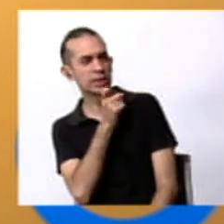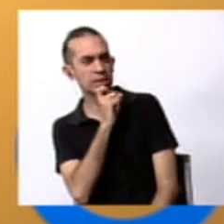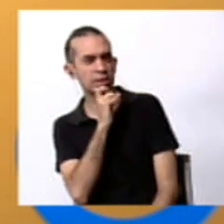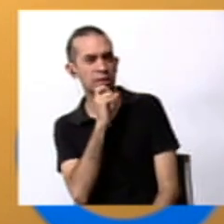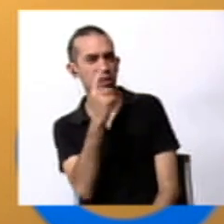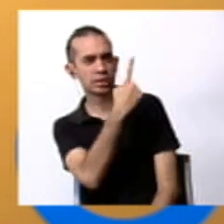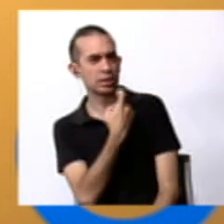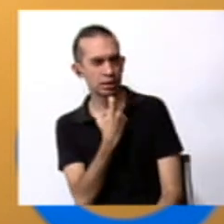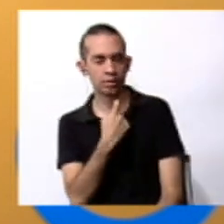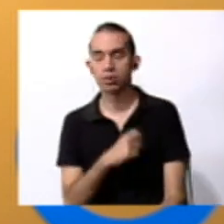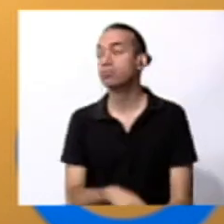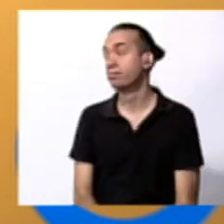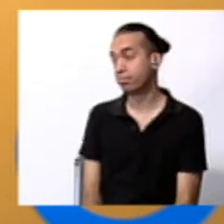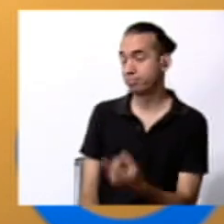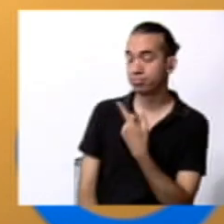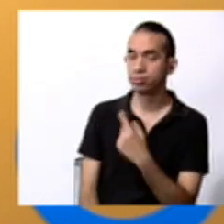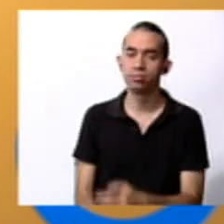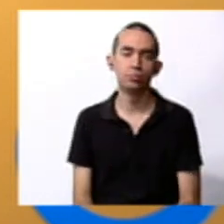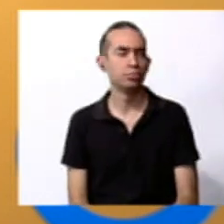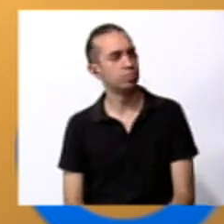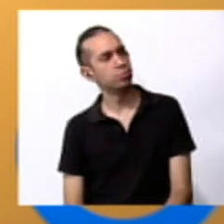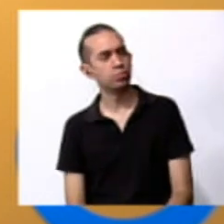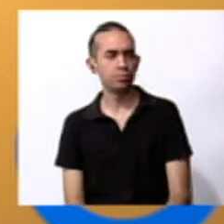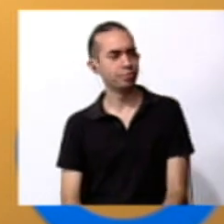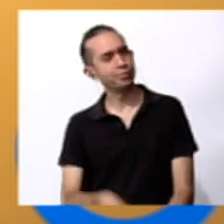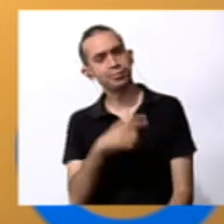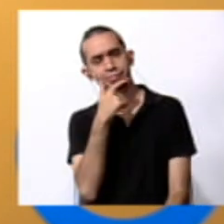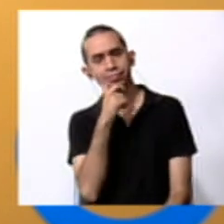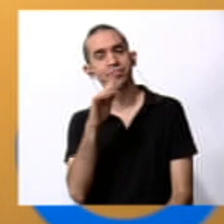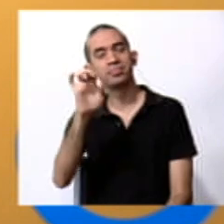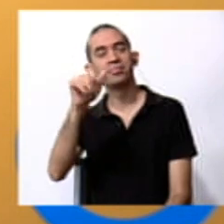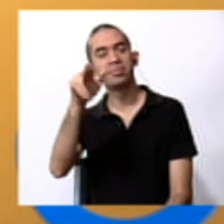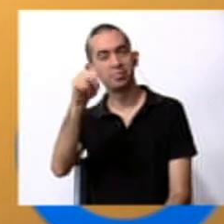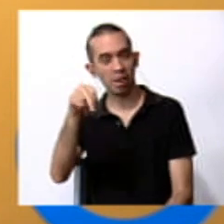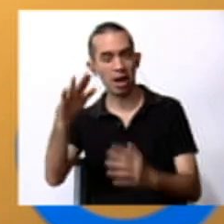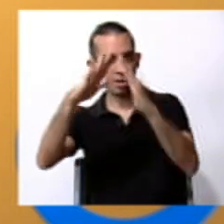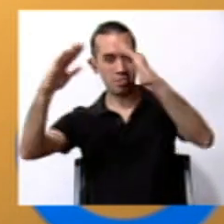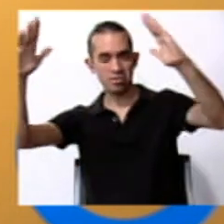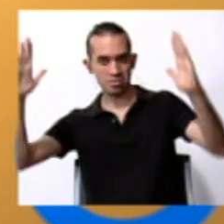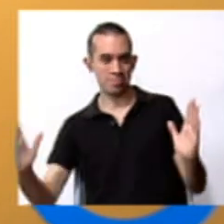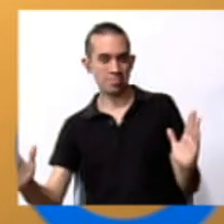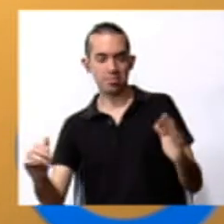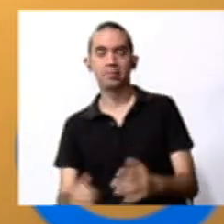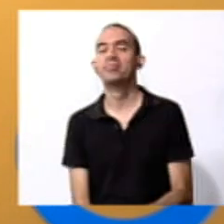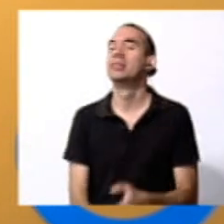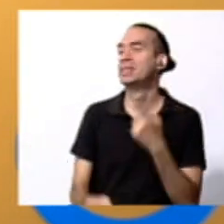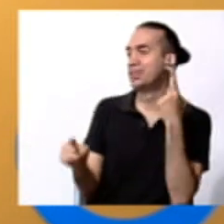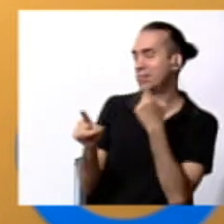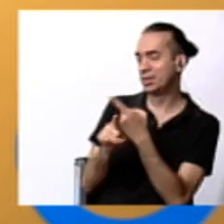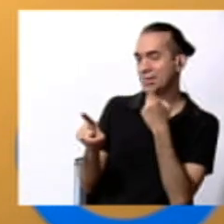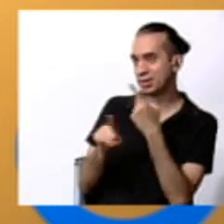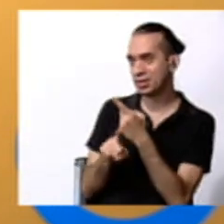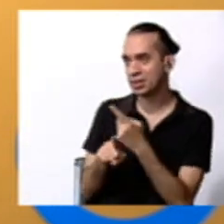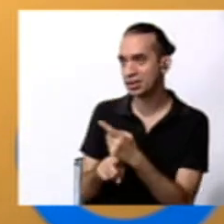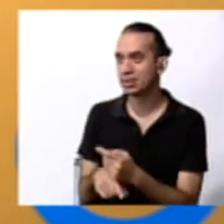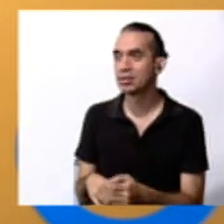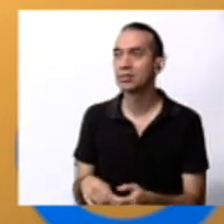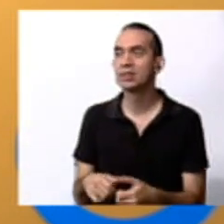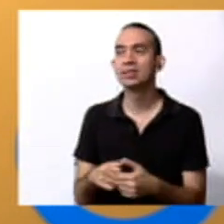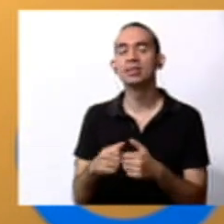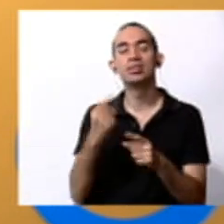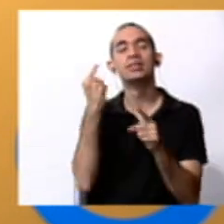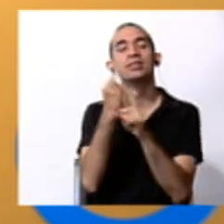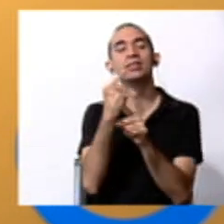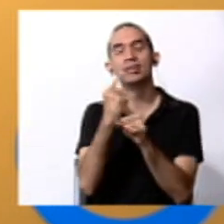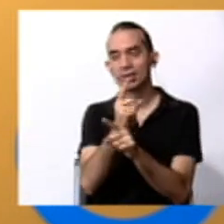question. Yes. Cows live in a barn. Very good. Cows live in a barn. That's the